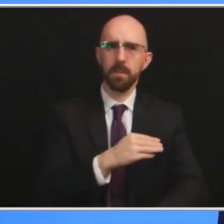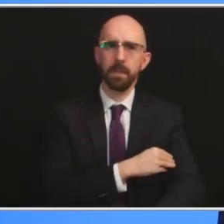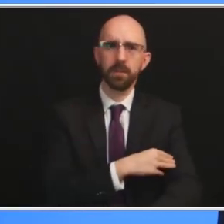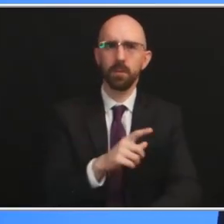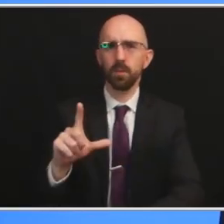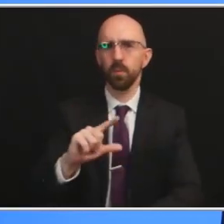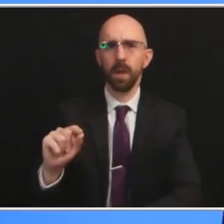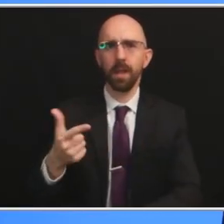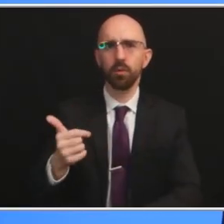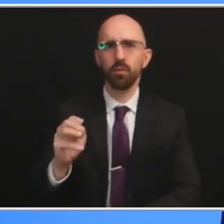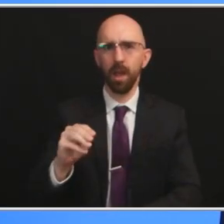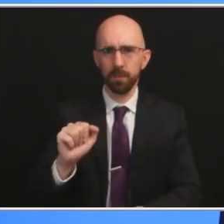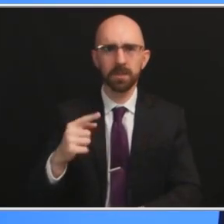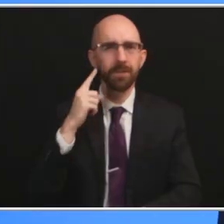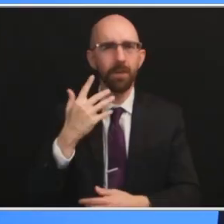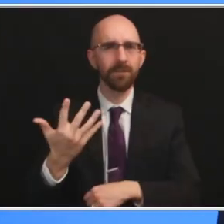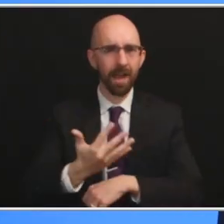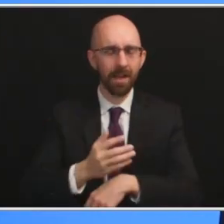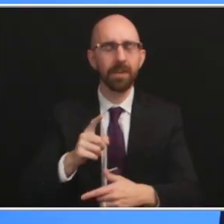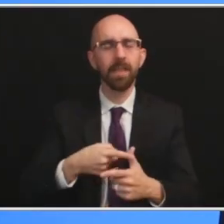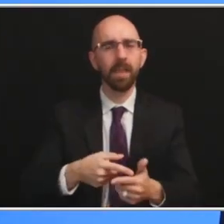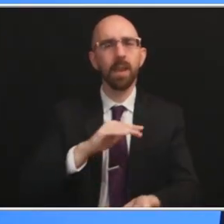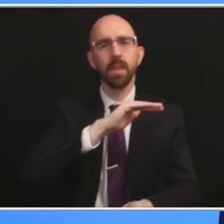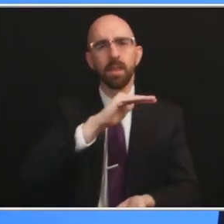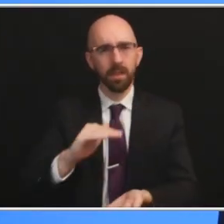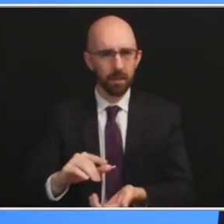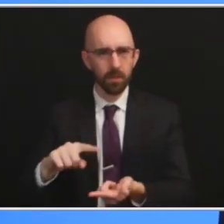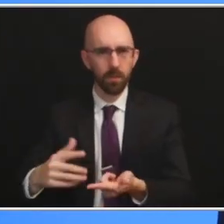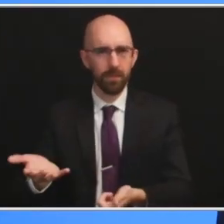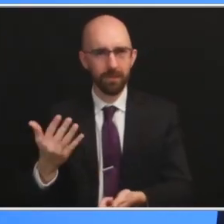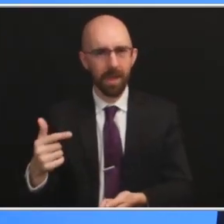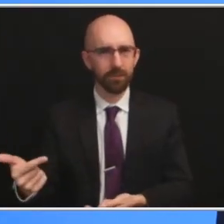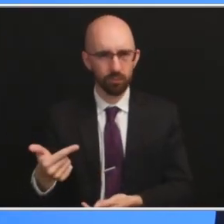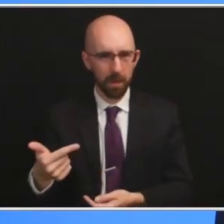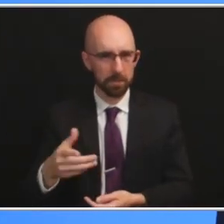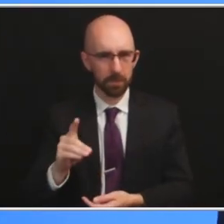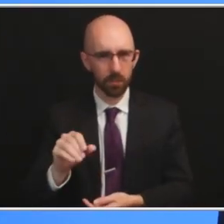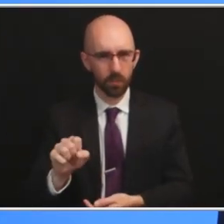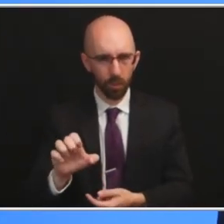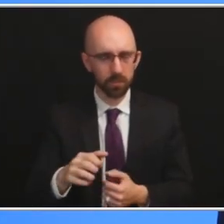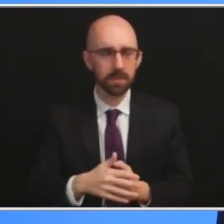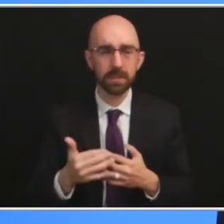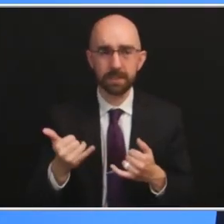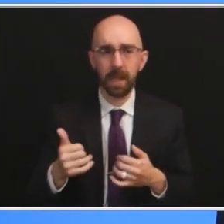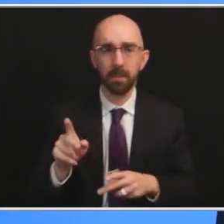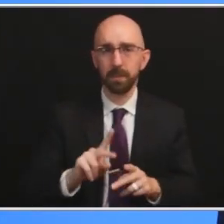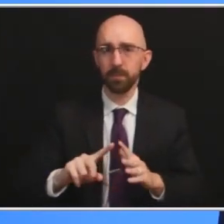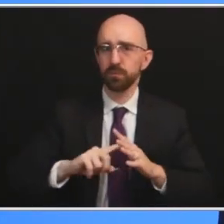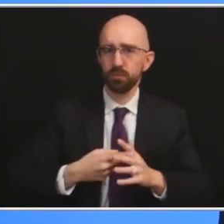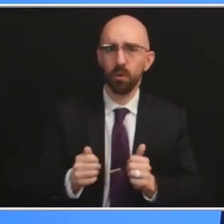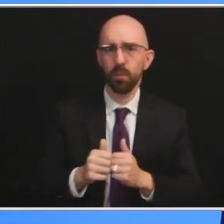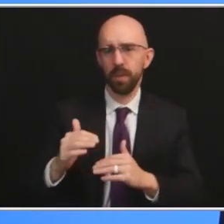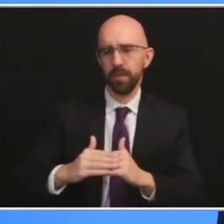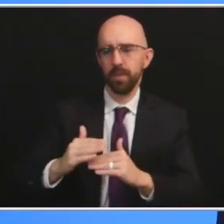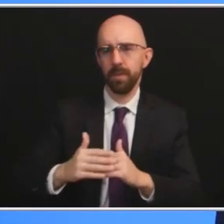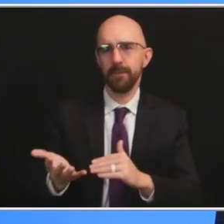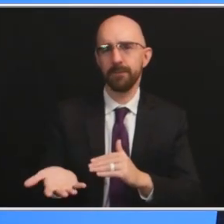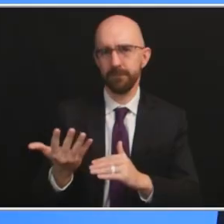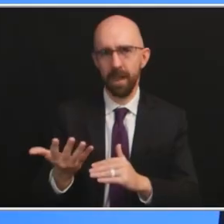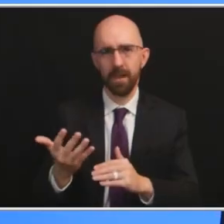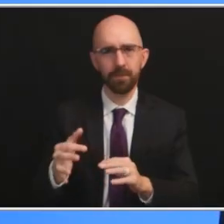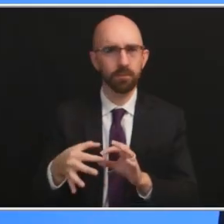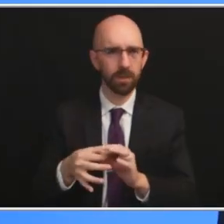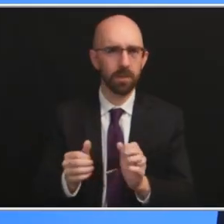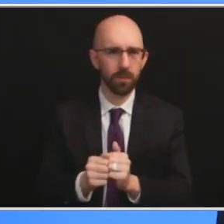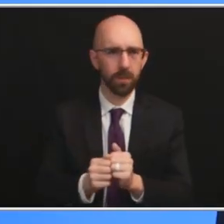then you would taper down to a 5-gram dose. I think now most people are just starting off on a 5-gram dose when it comes to the